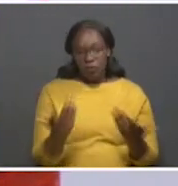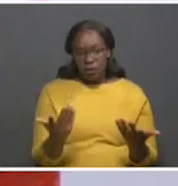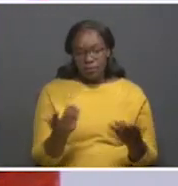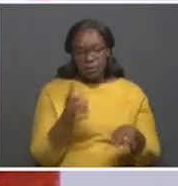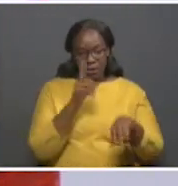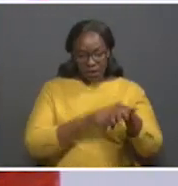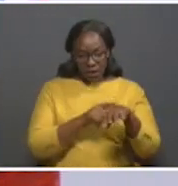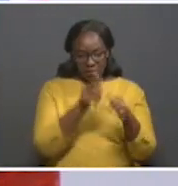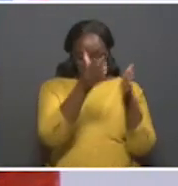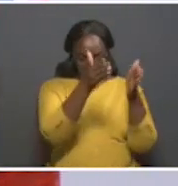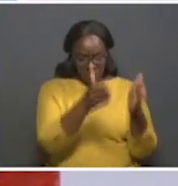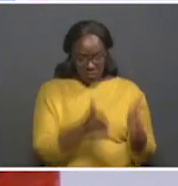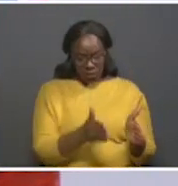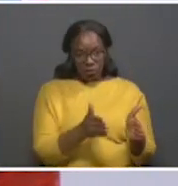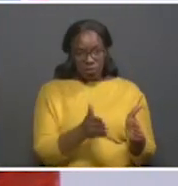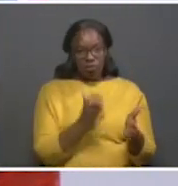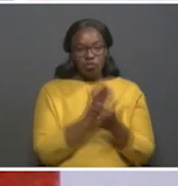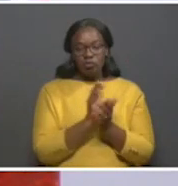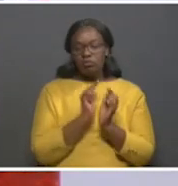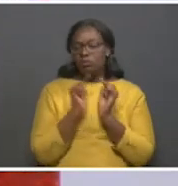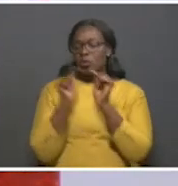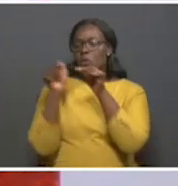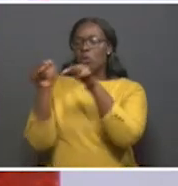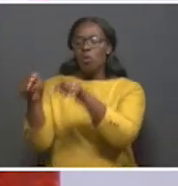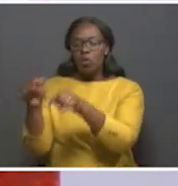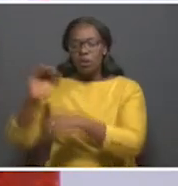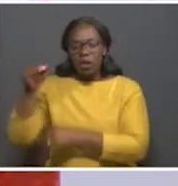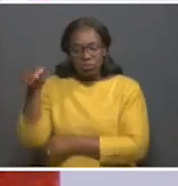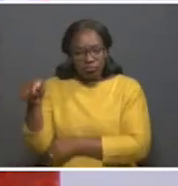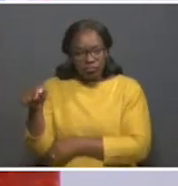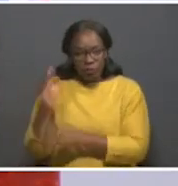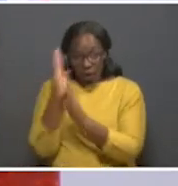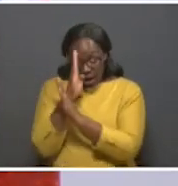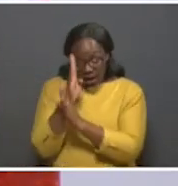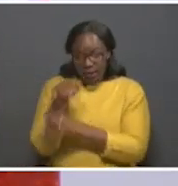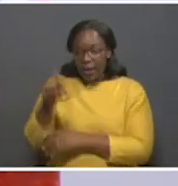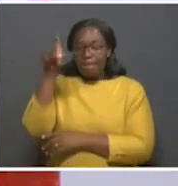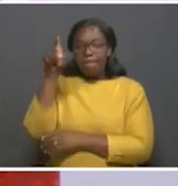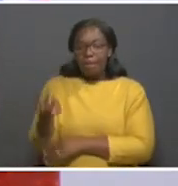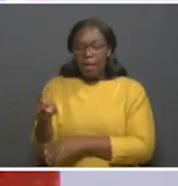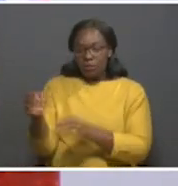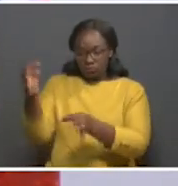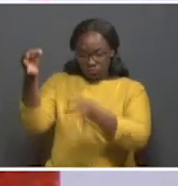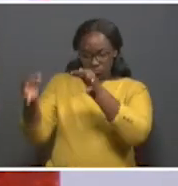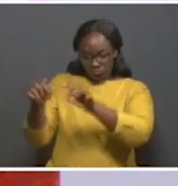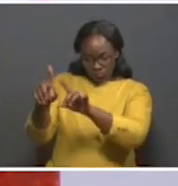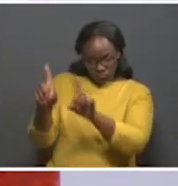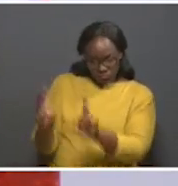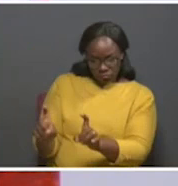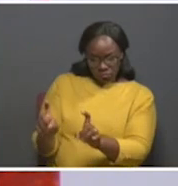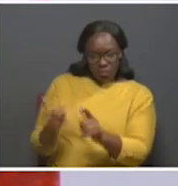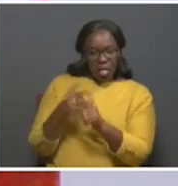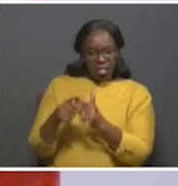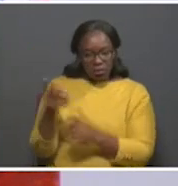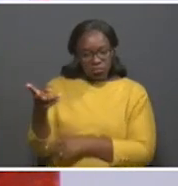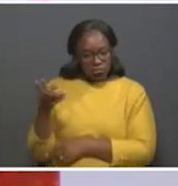a perpetrator had claimed refuge in that city, he had to be put on trial and heard, or